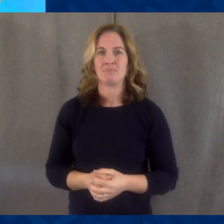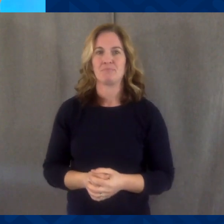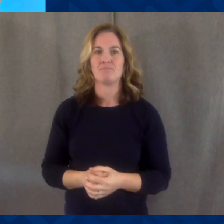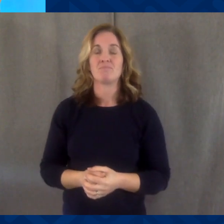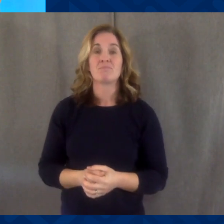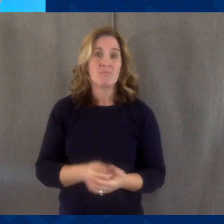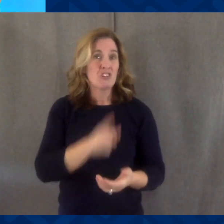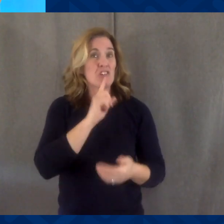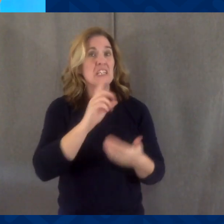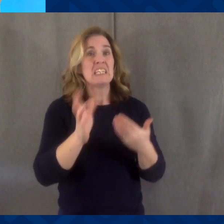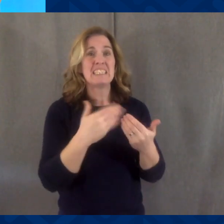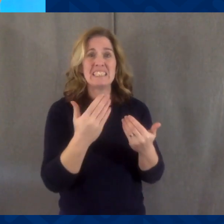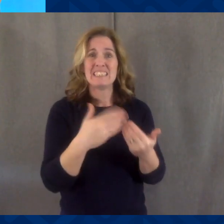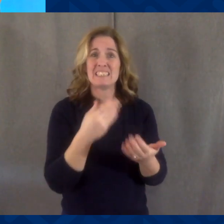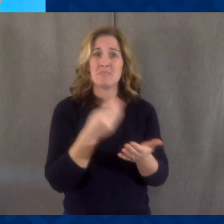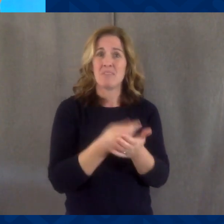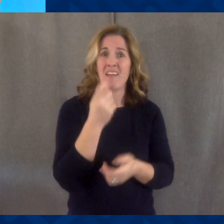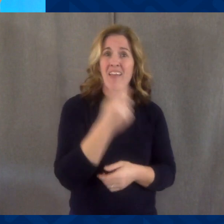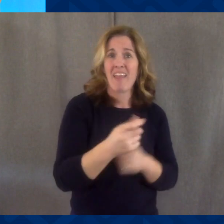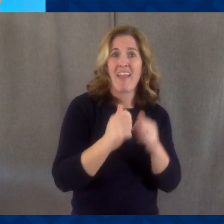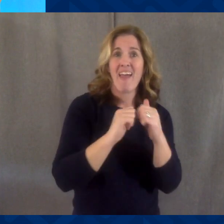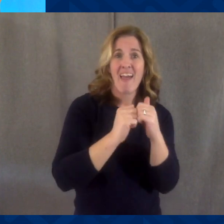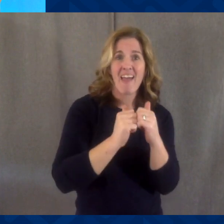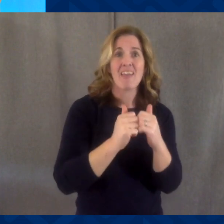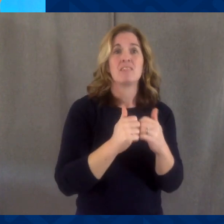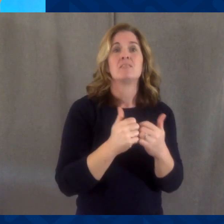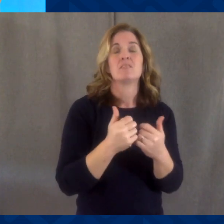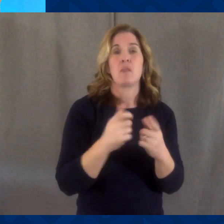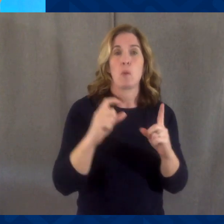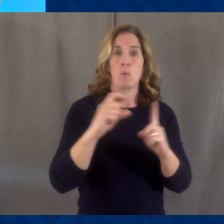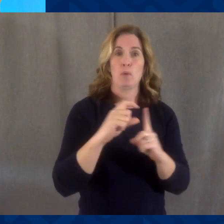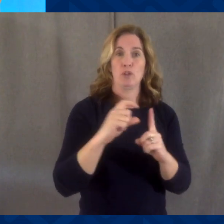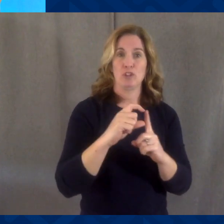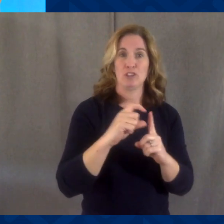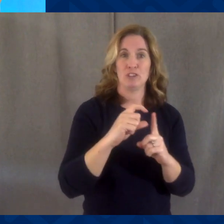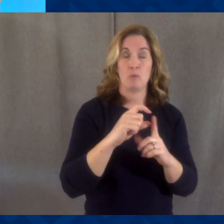to give, really simple. All you have to do is text the word give to